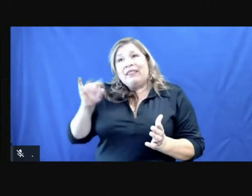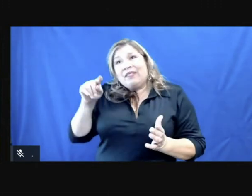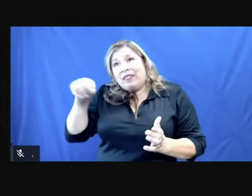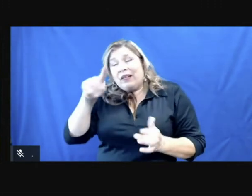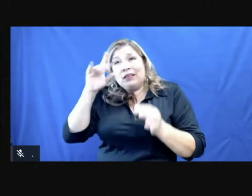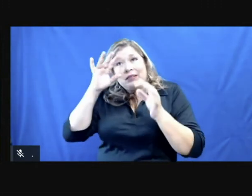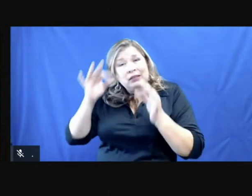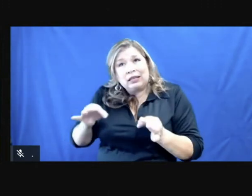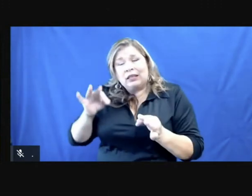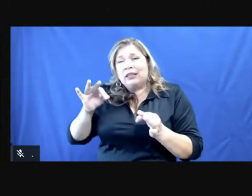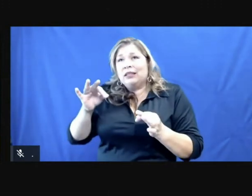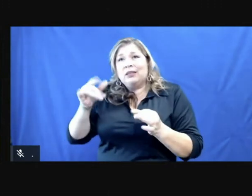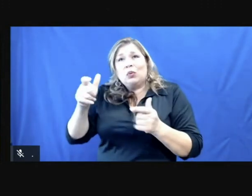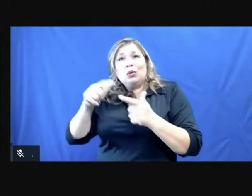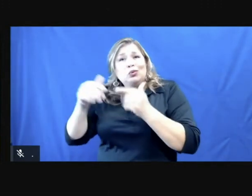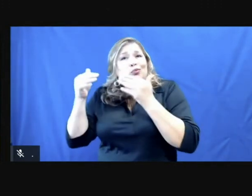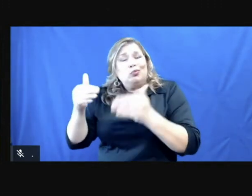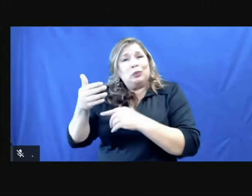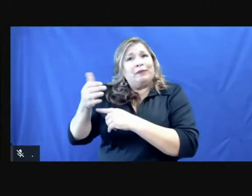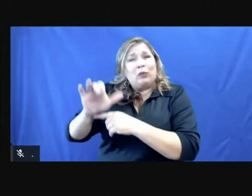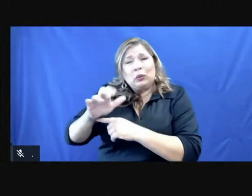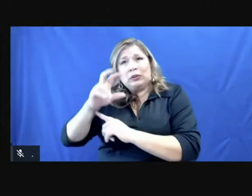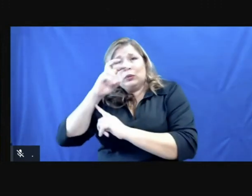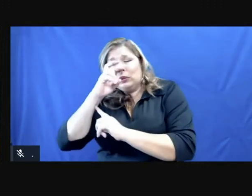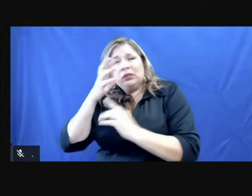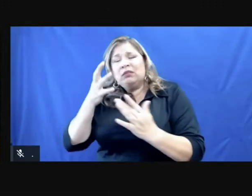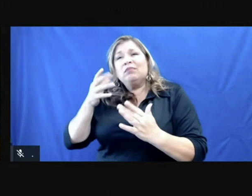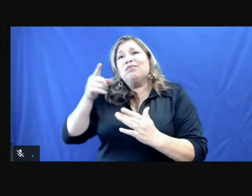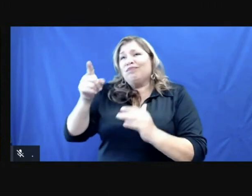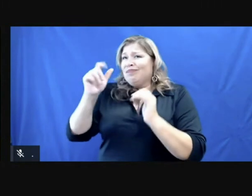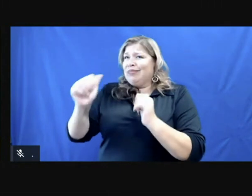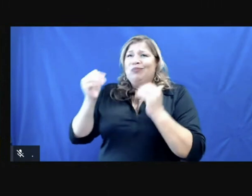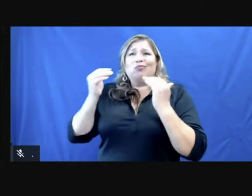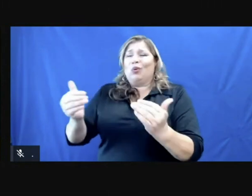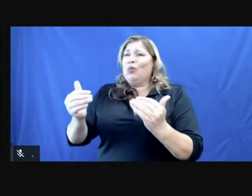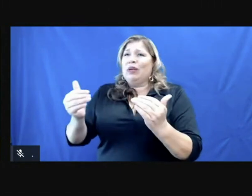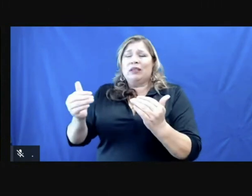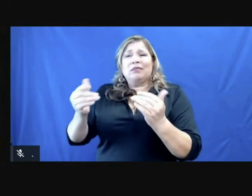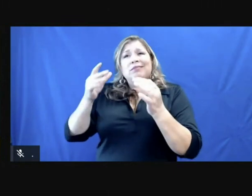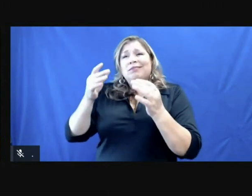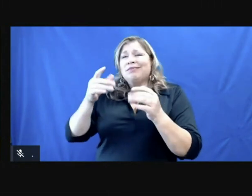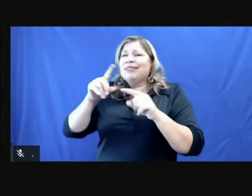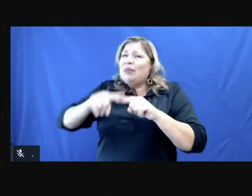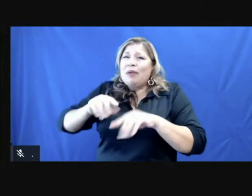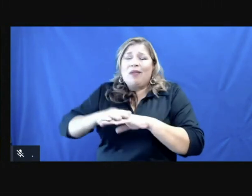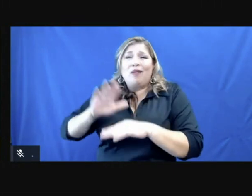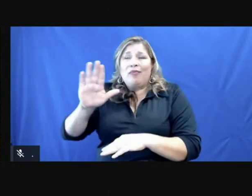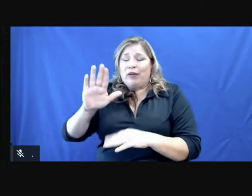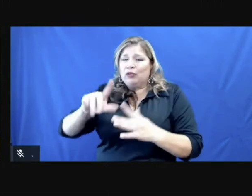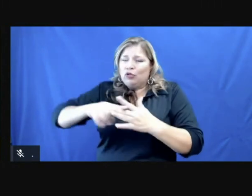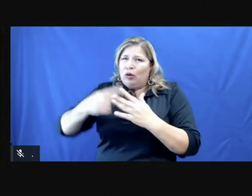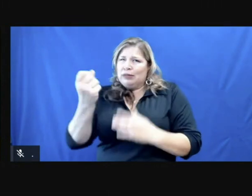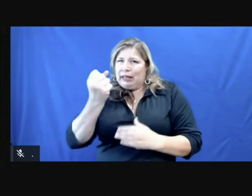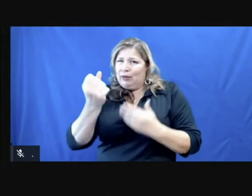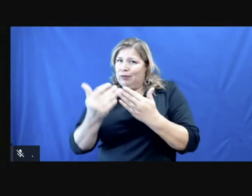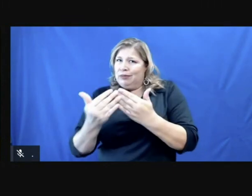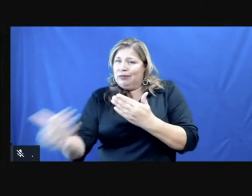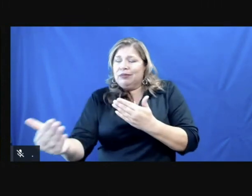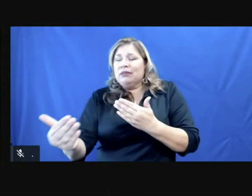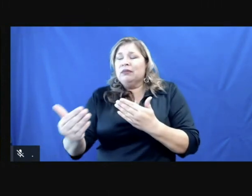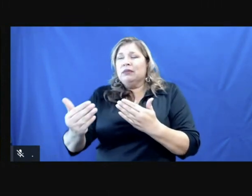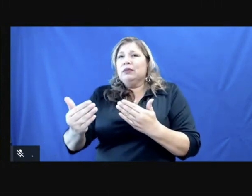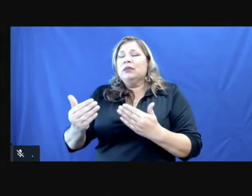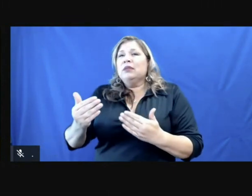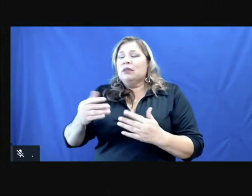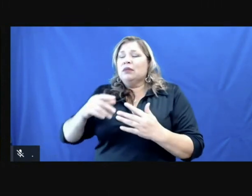you know, it's important for those jurisdictions to be able to use it now or Saturday when the order